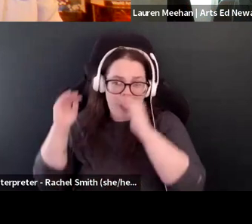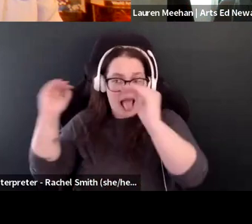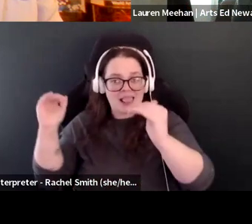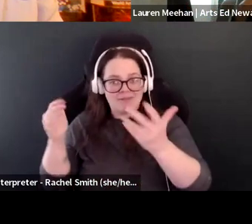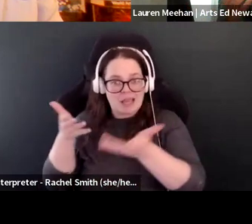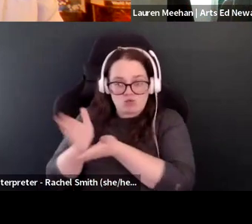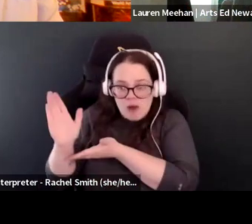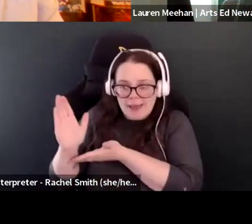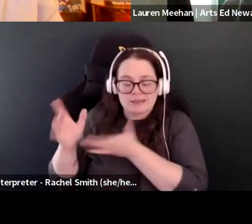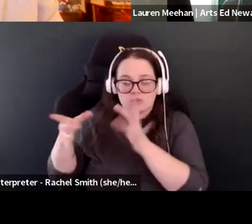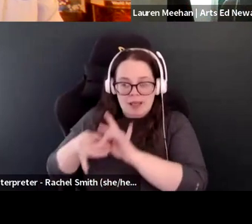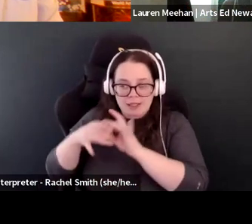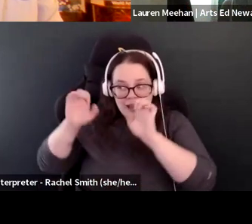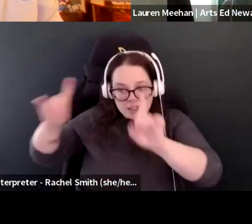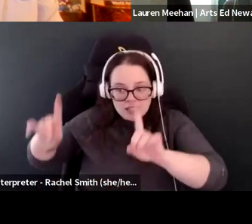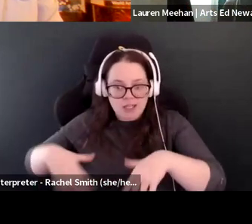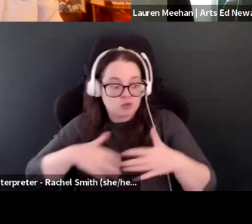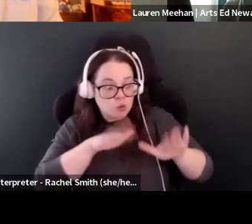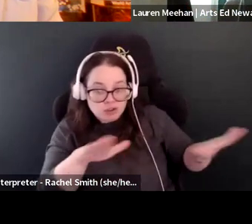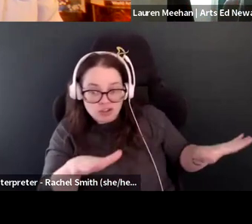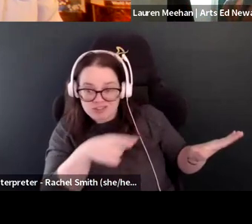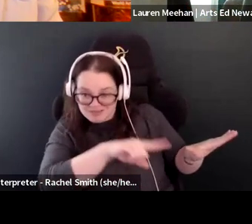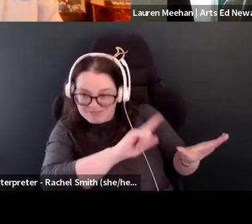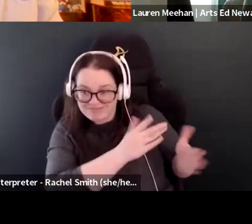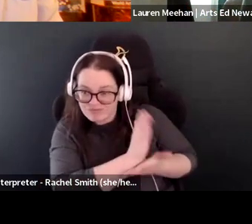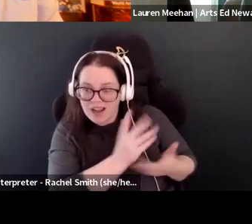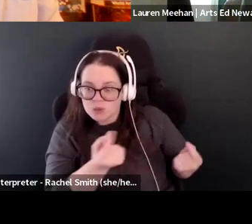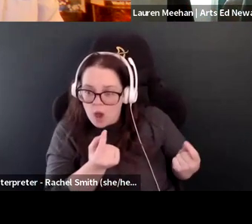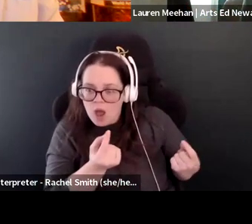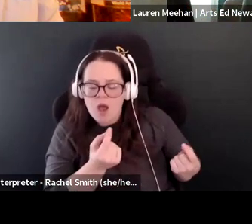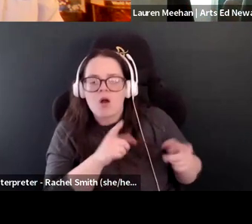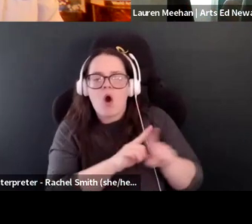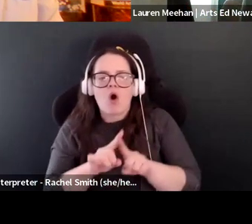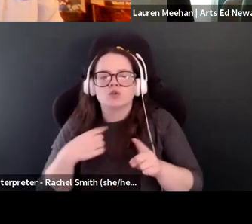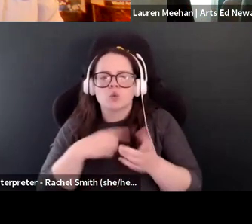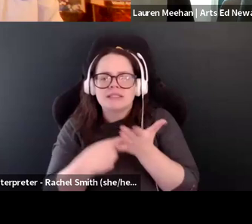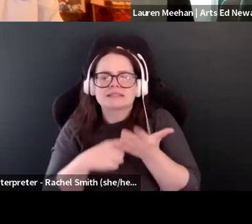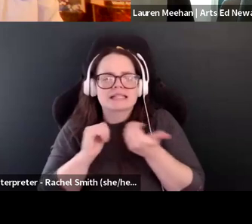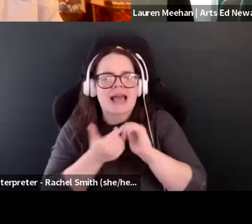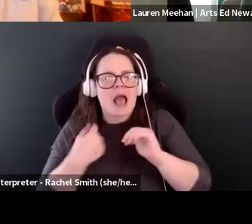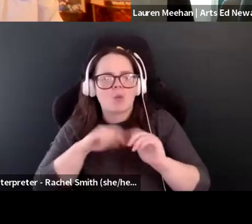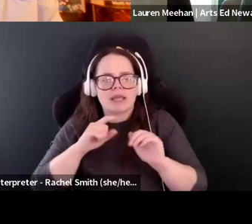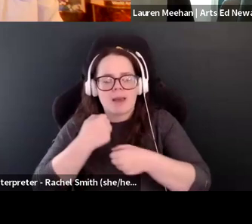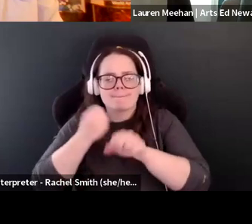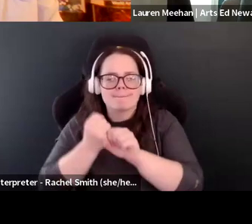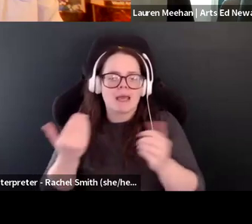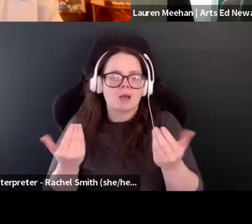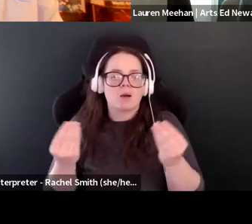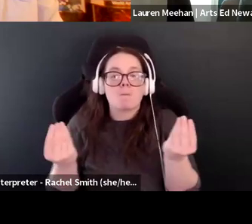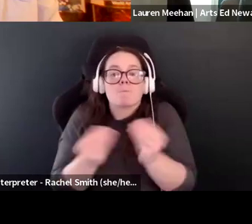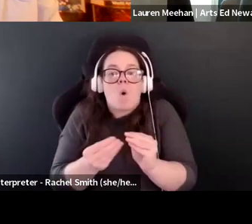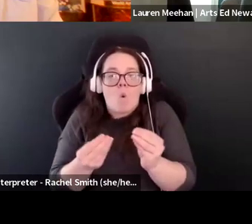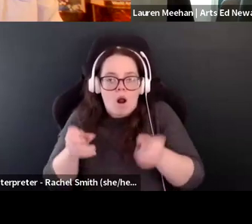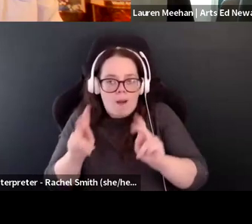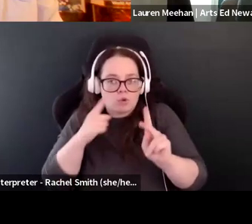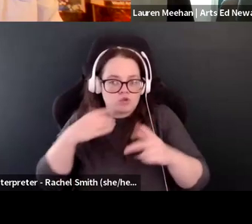state, what your children are entitled to, and then talk about how can we create more opportunities for young people to access the arts.